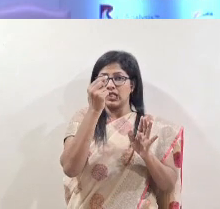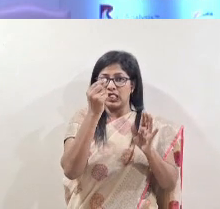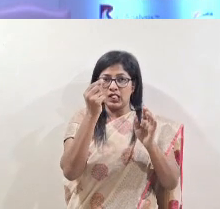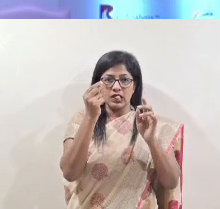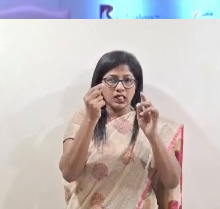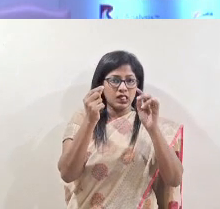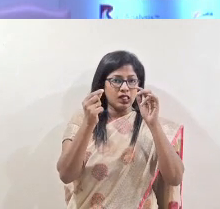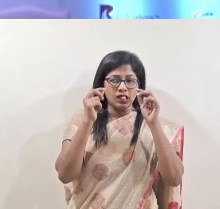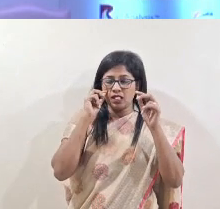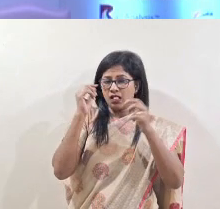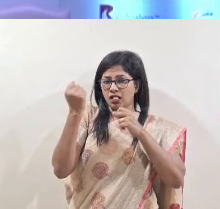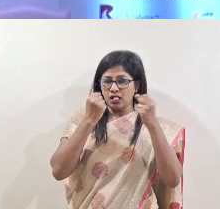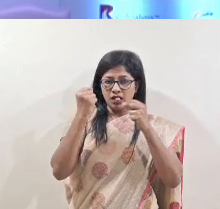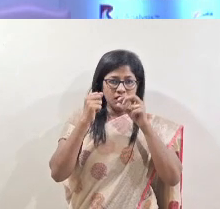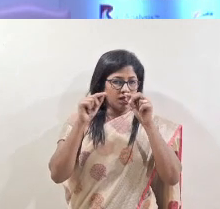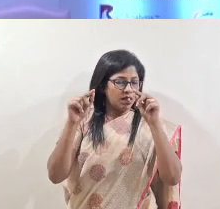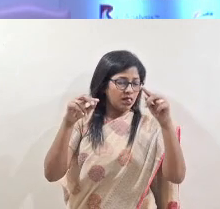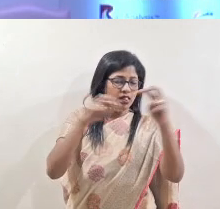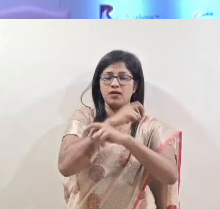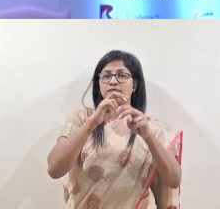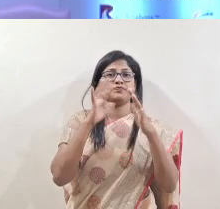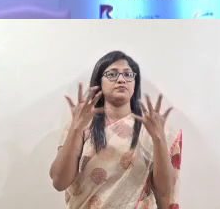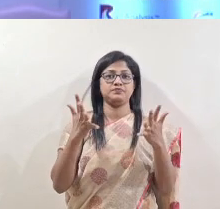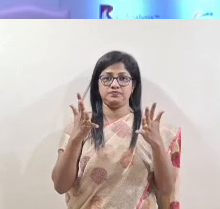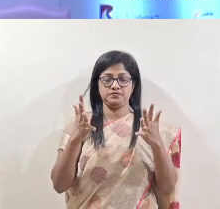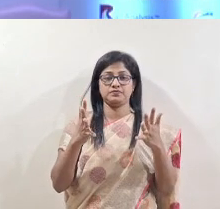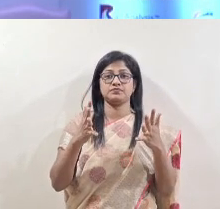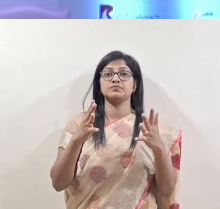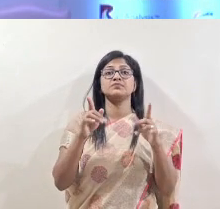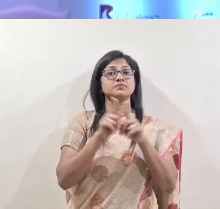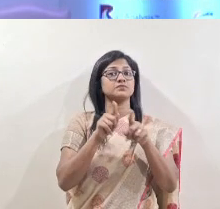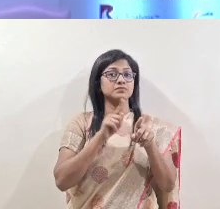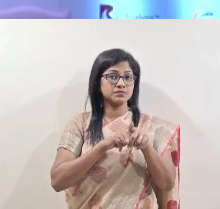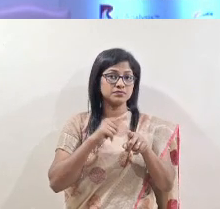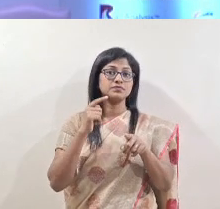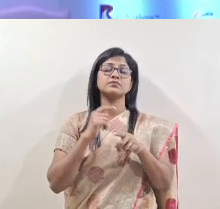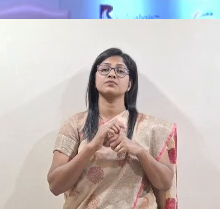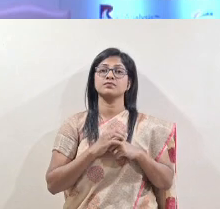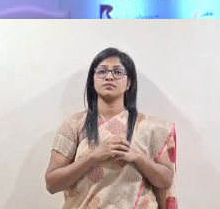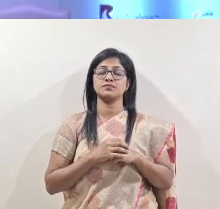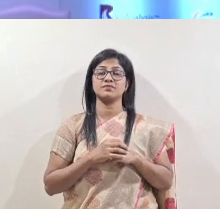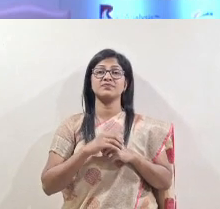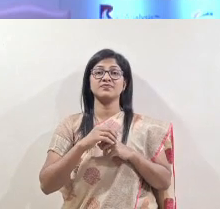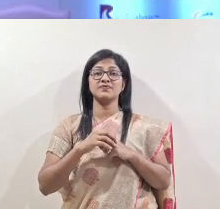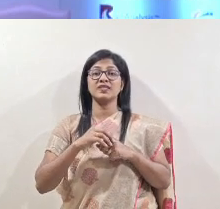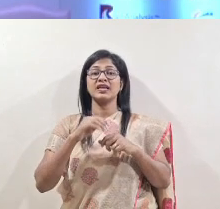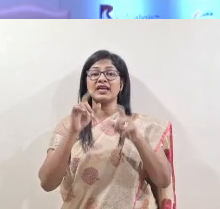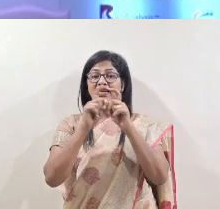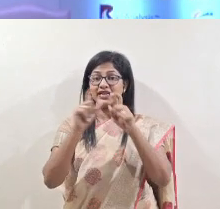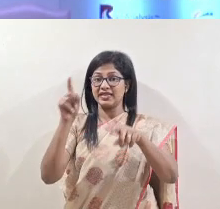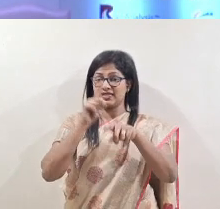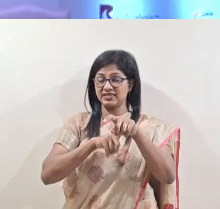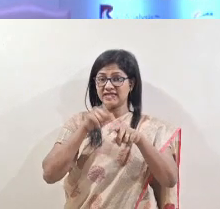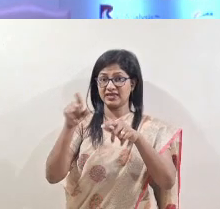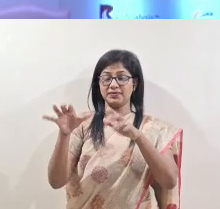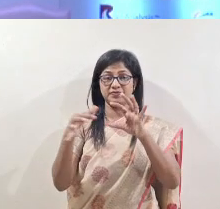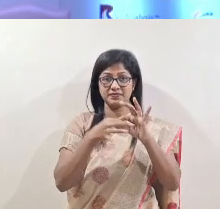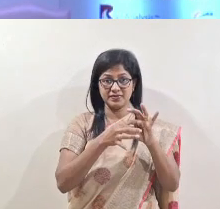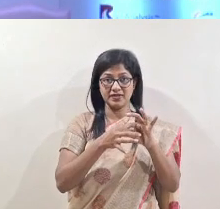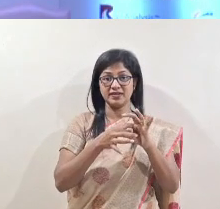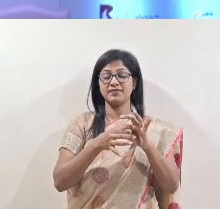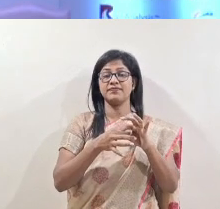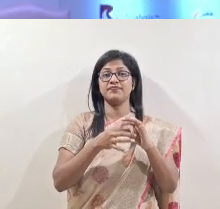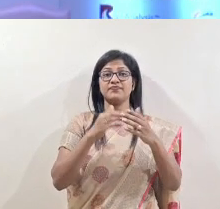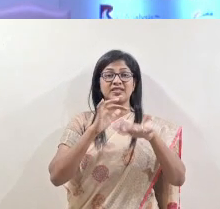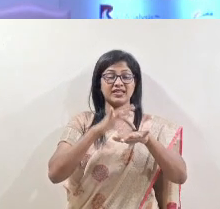about based on clearing time, these critical gaps were even higher. And like here you can